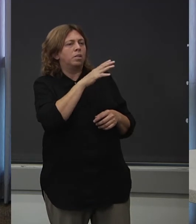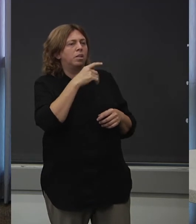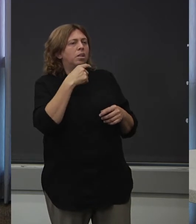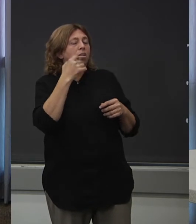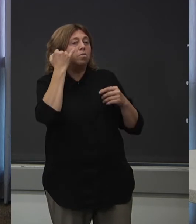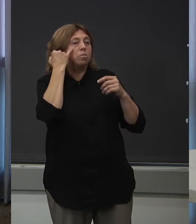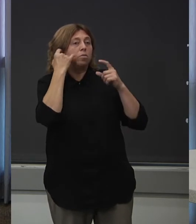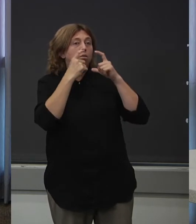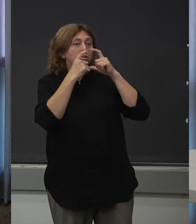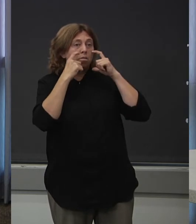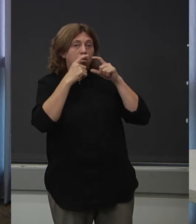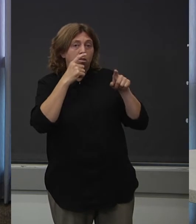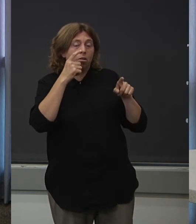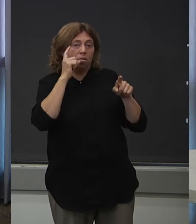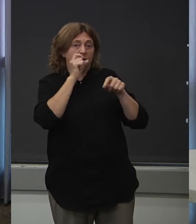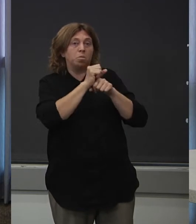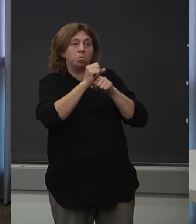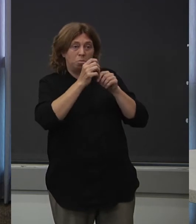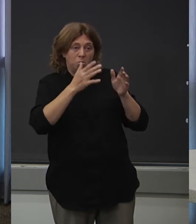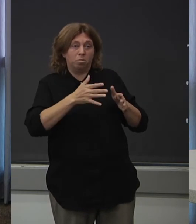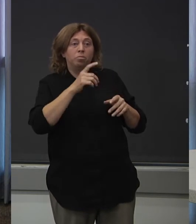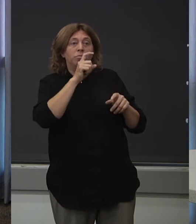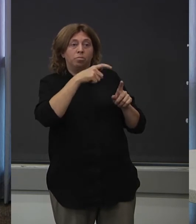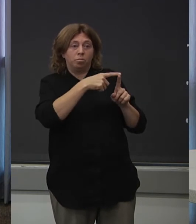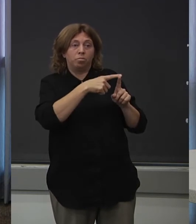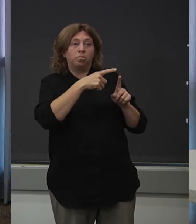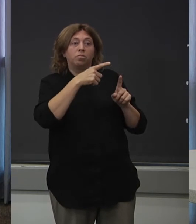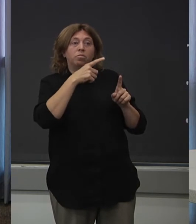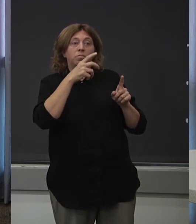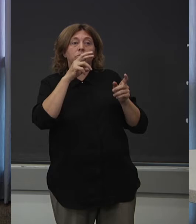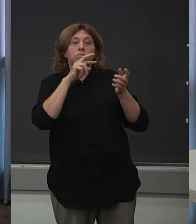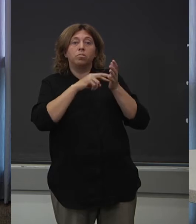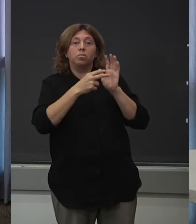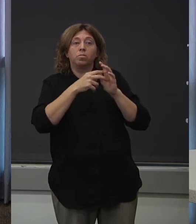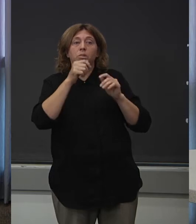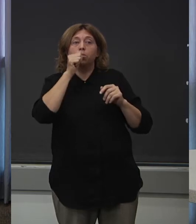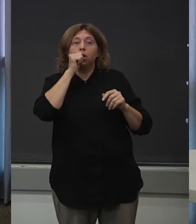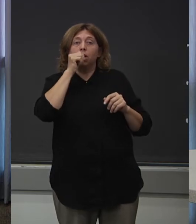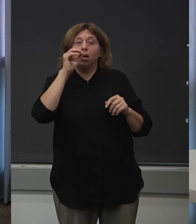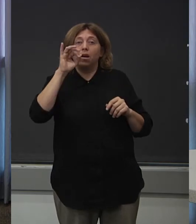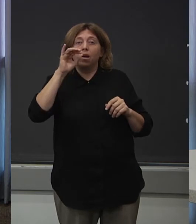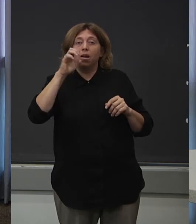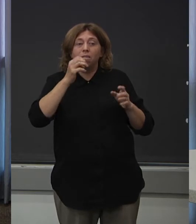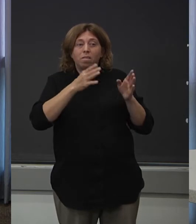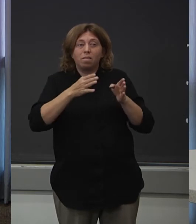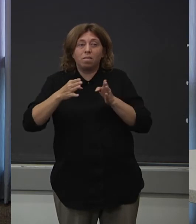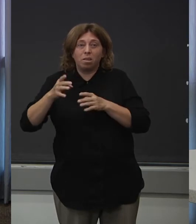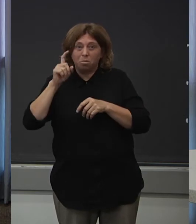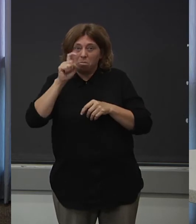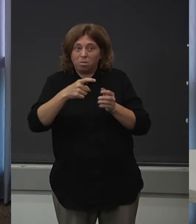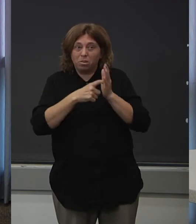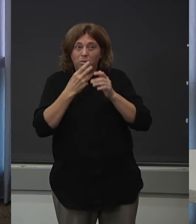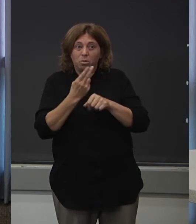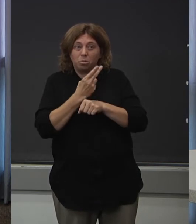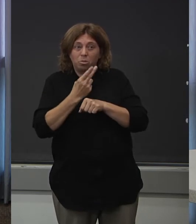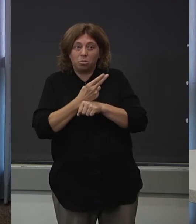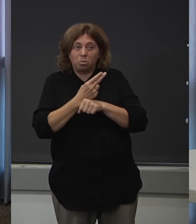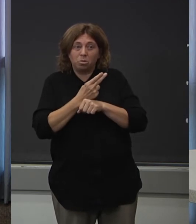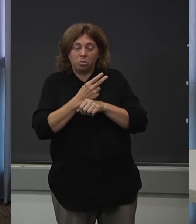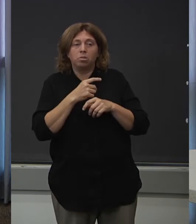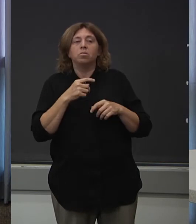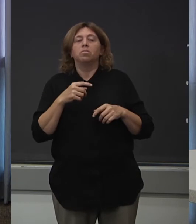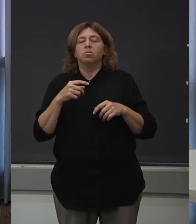required to be worn in all private office spaces. And I'll go ahead and take this